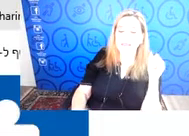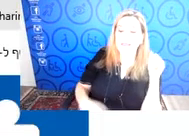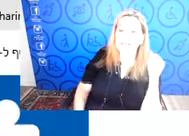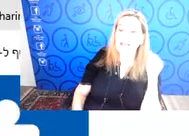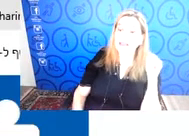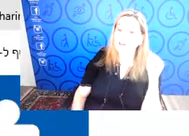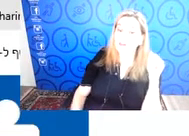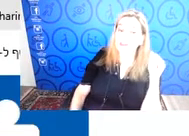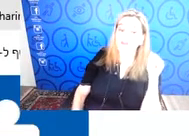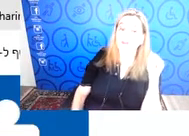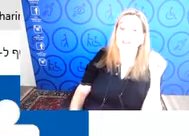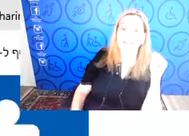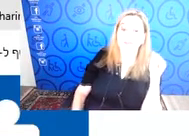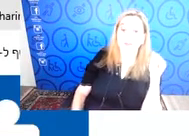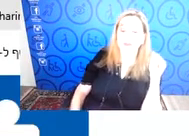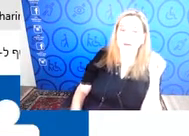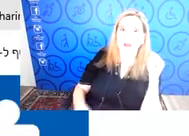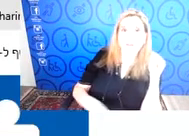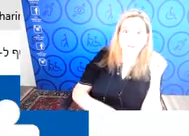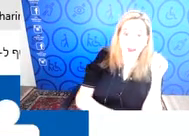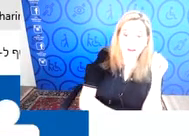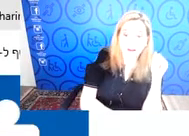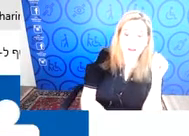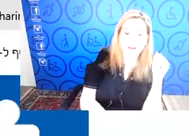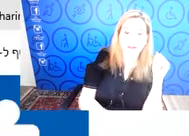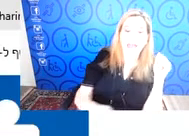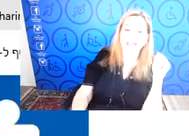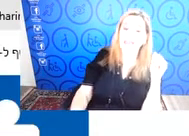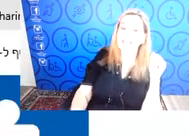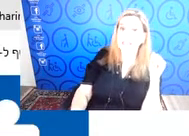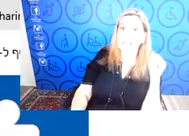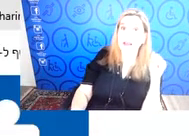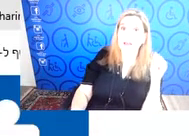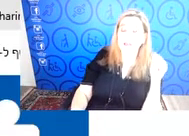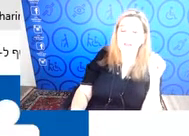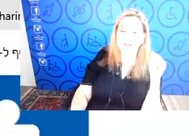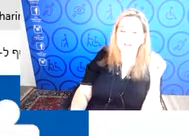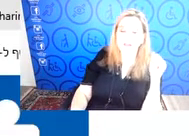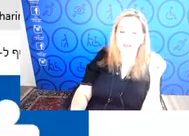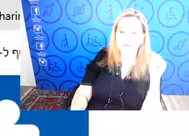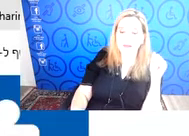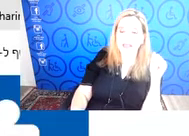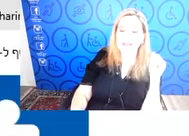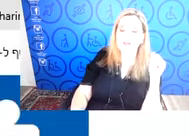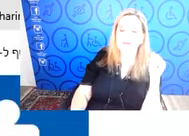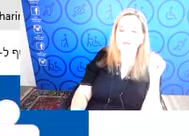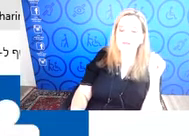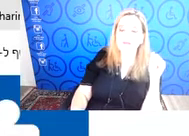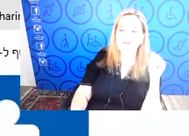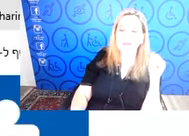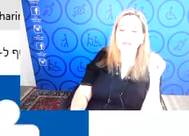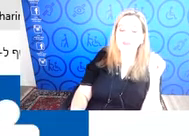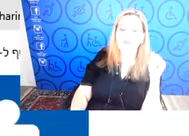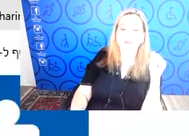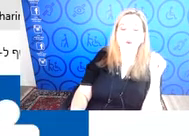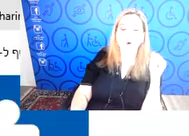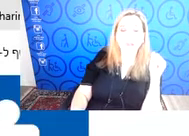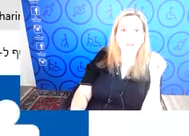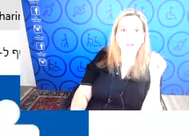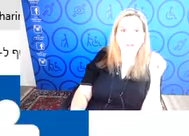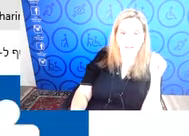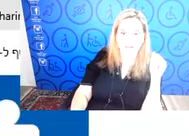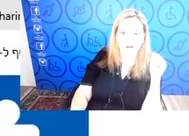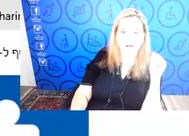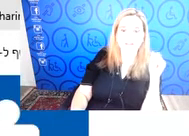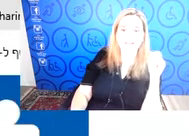job as a society to make sure that these people are not forgotten at these challenging times, and it's crucial to make sure that all